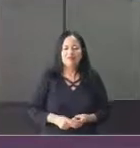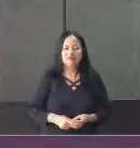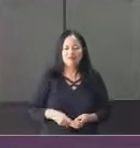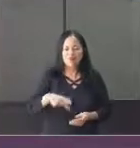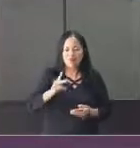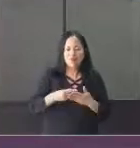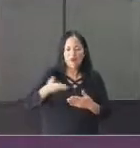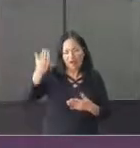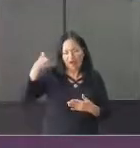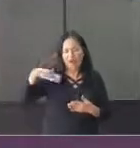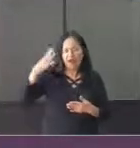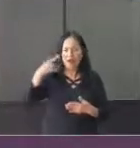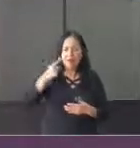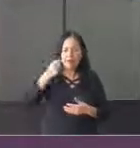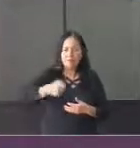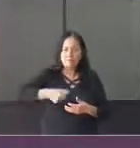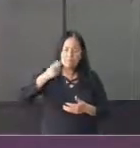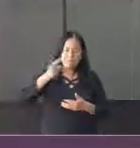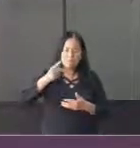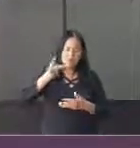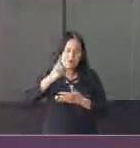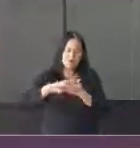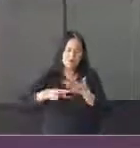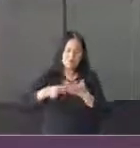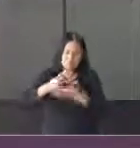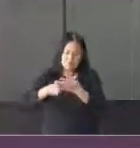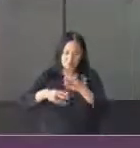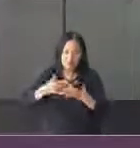first program that was drafted